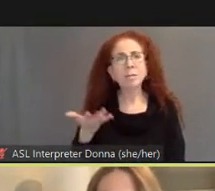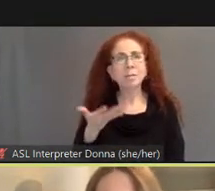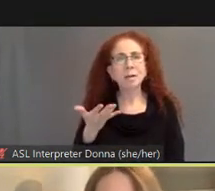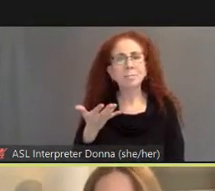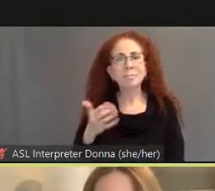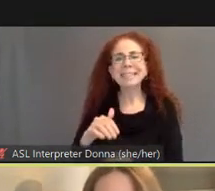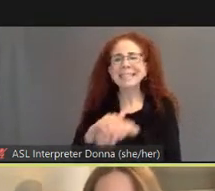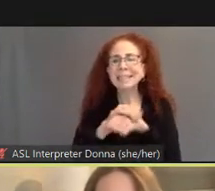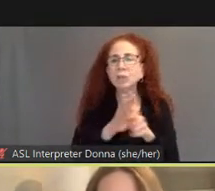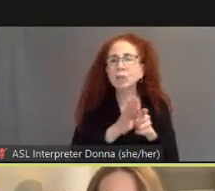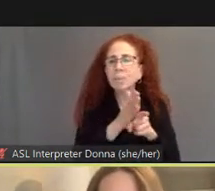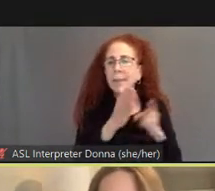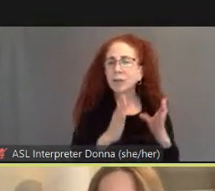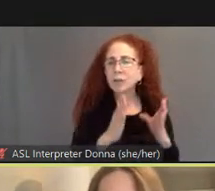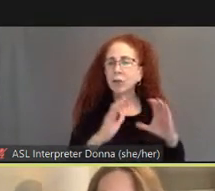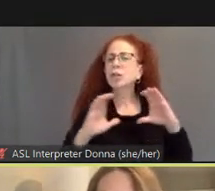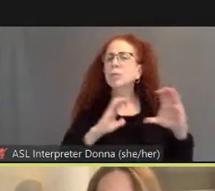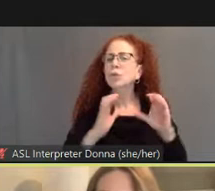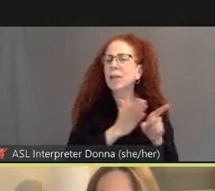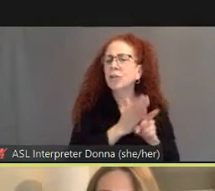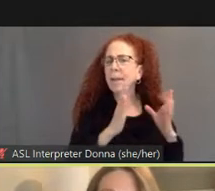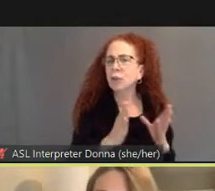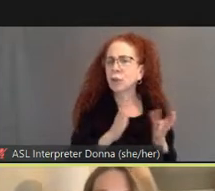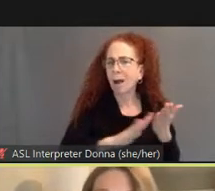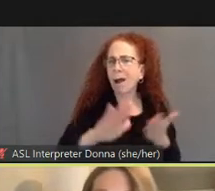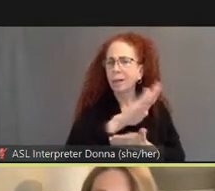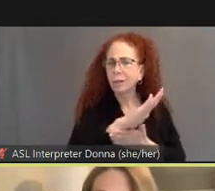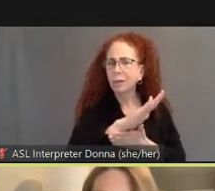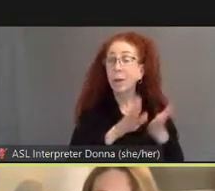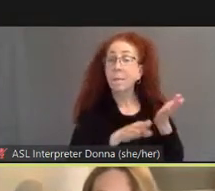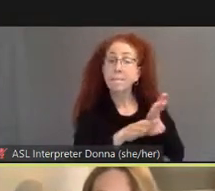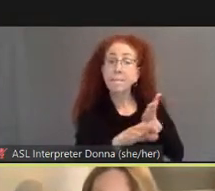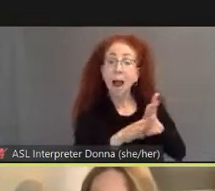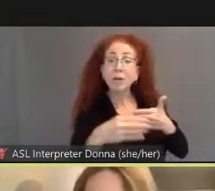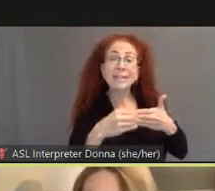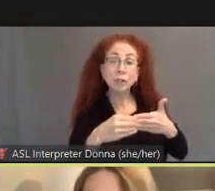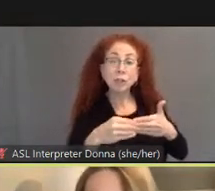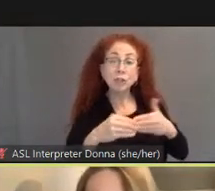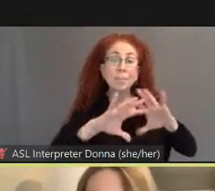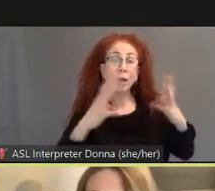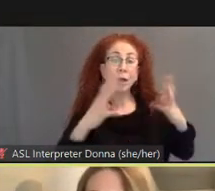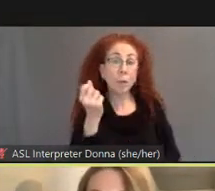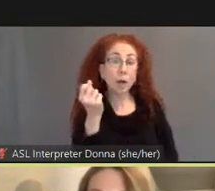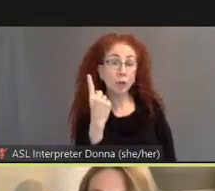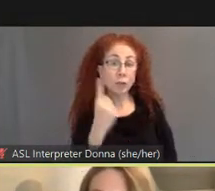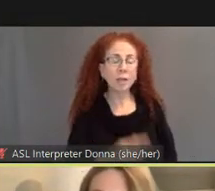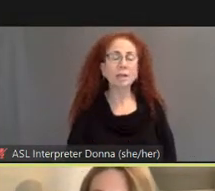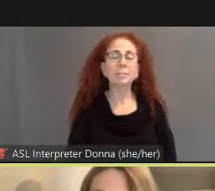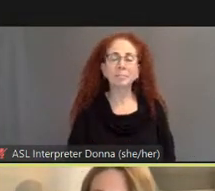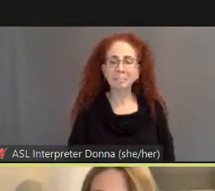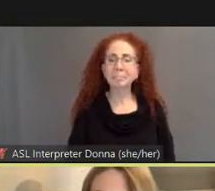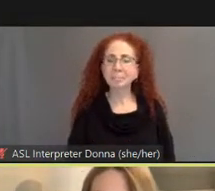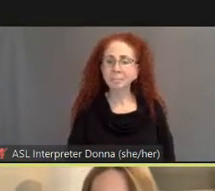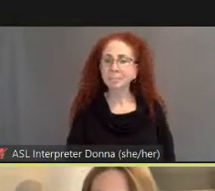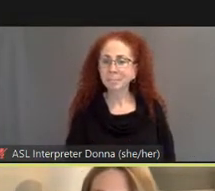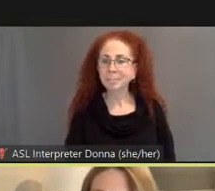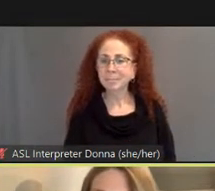English major, a communication major, and a minorship in leadership and global understanding, and